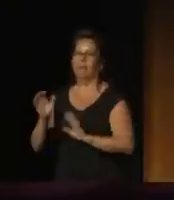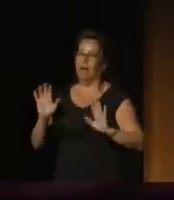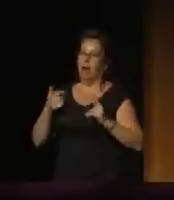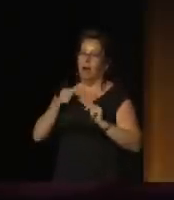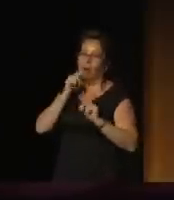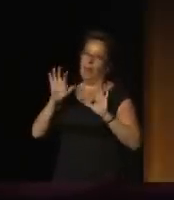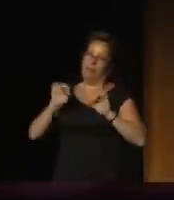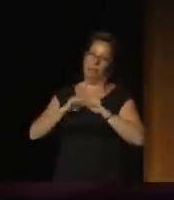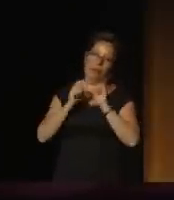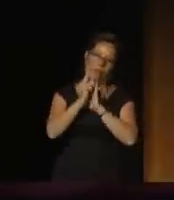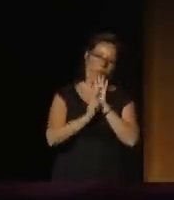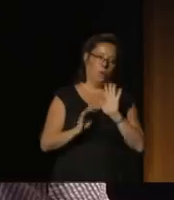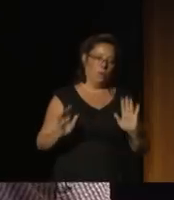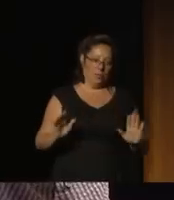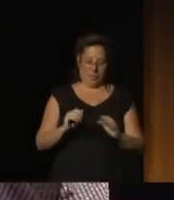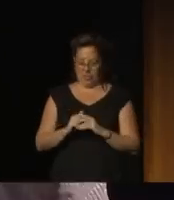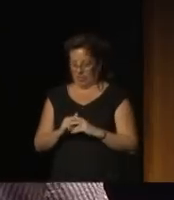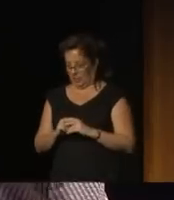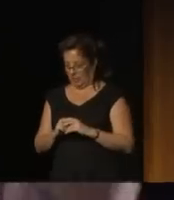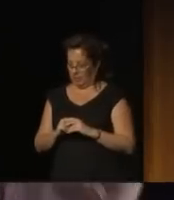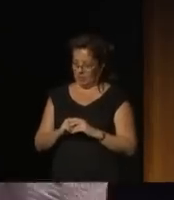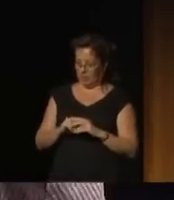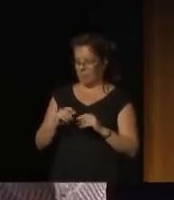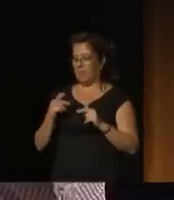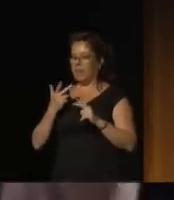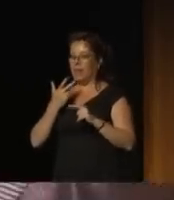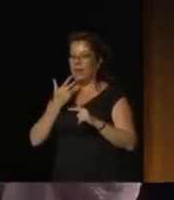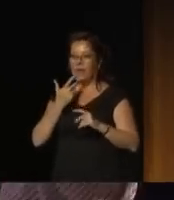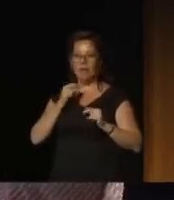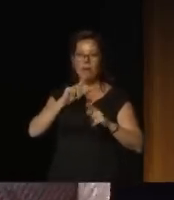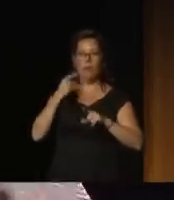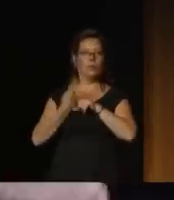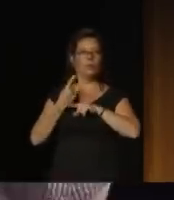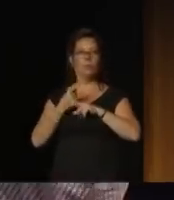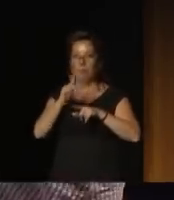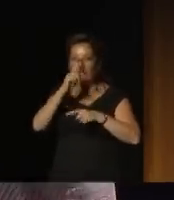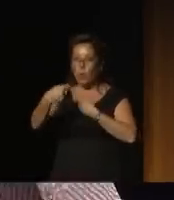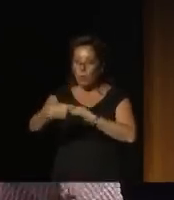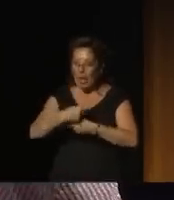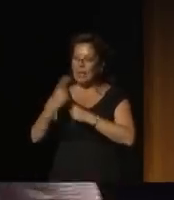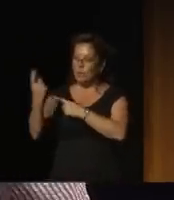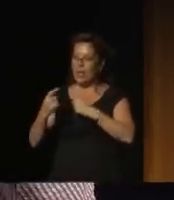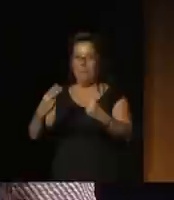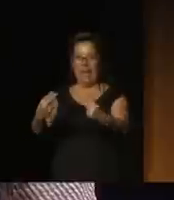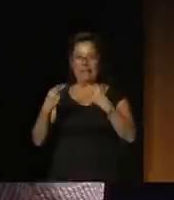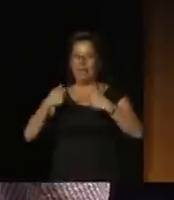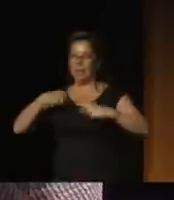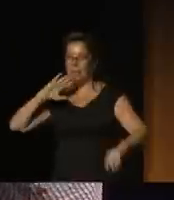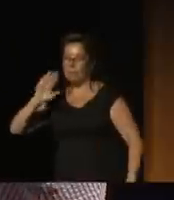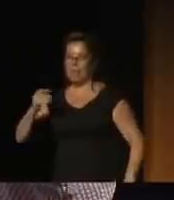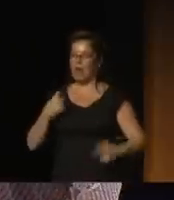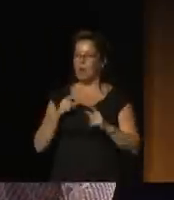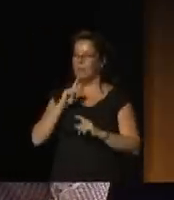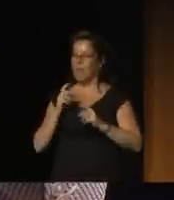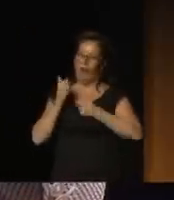know, whenever I would say I would hate Bernie Sanders, I would get booed by my own audience, people who paid to see me. They would boo me, you know. And